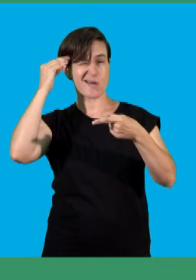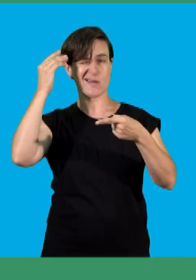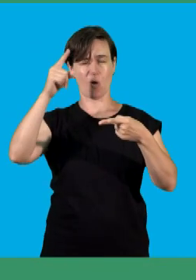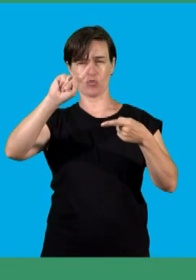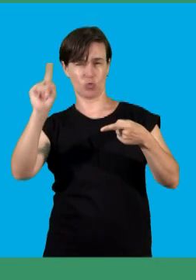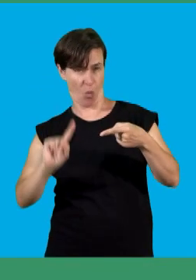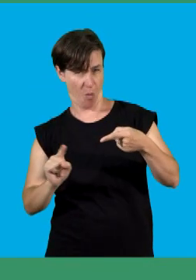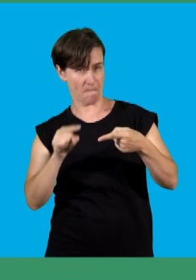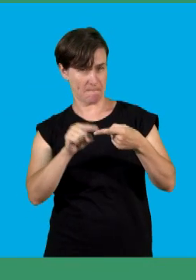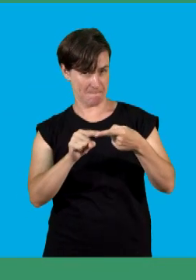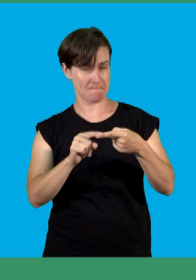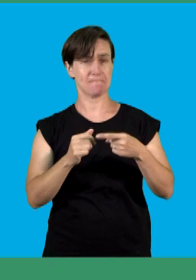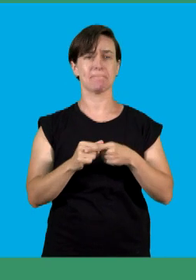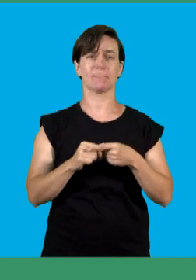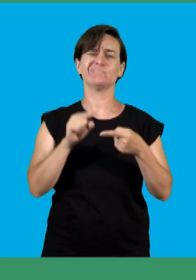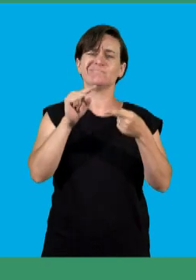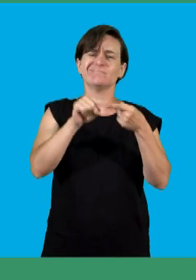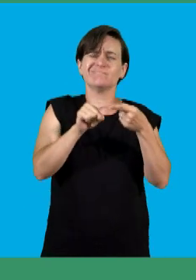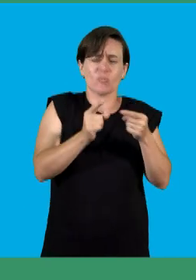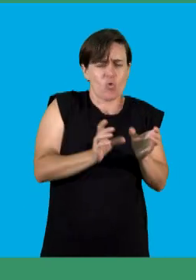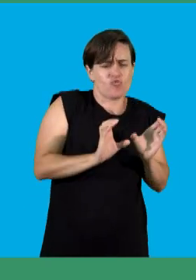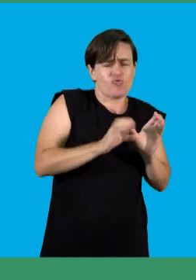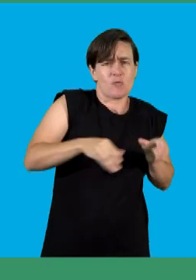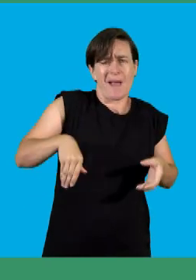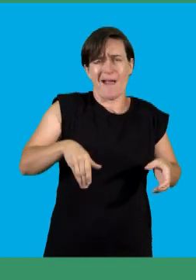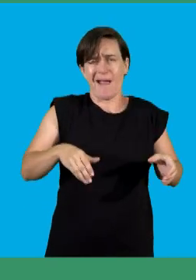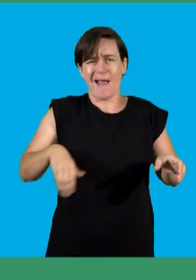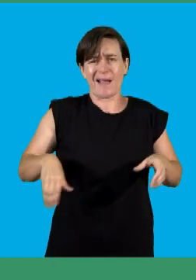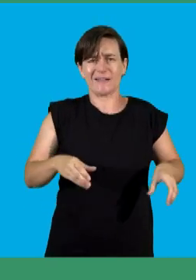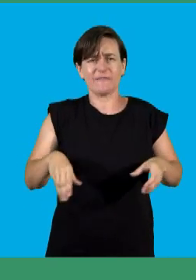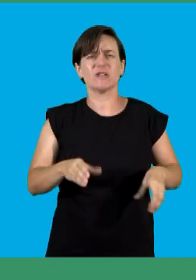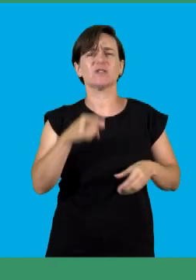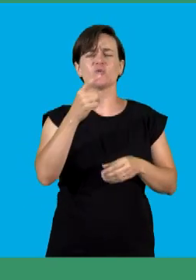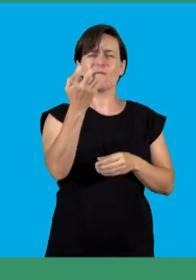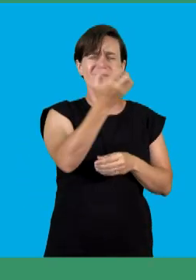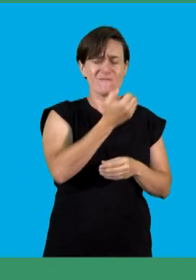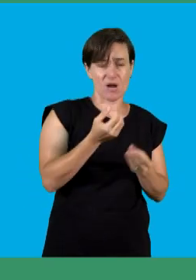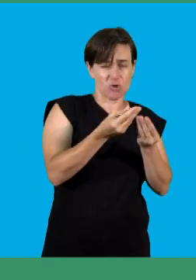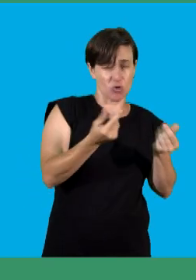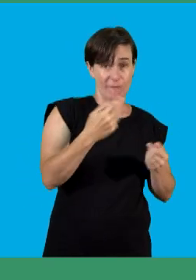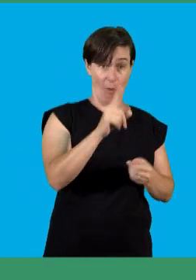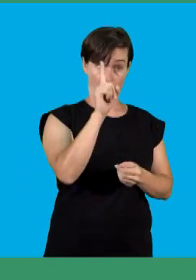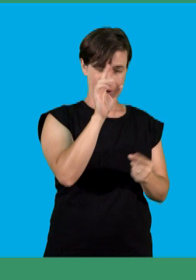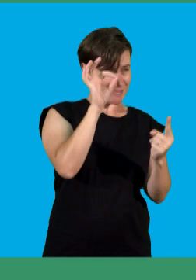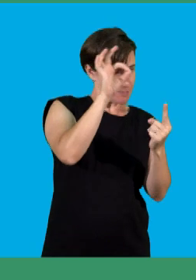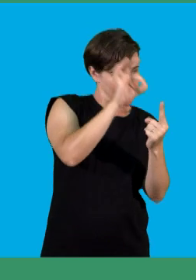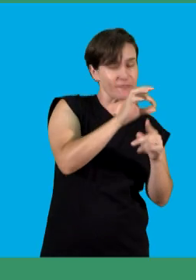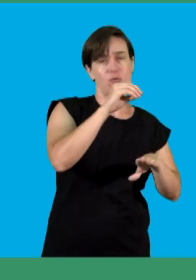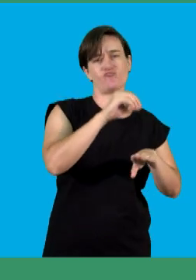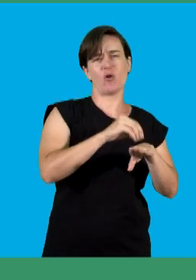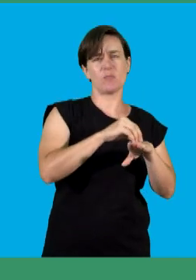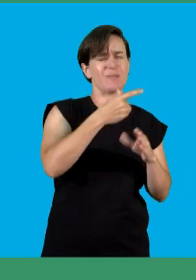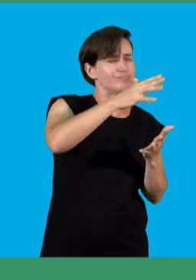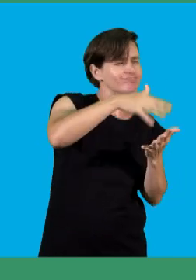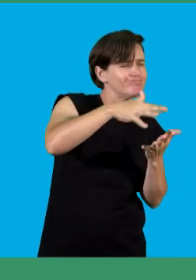being brainstorming. Right, with brainstorming is a group activity to find a solution for a specific problem